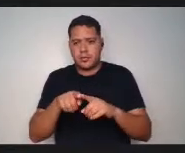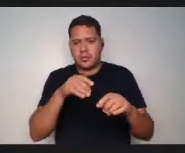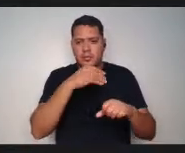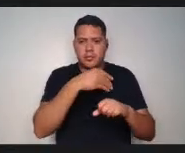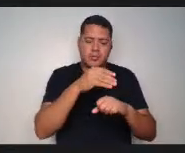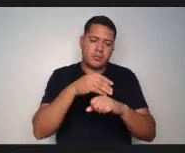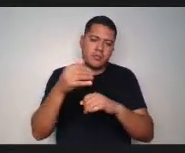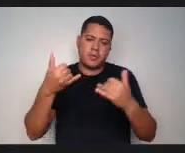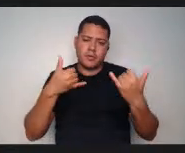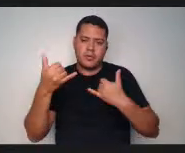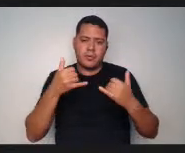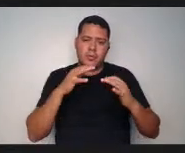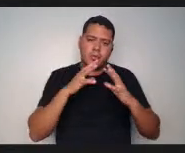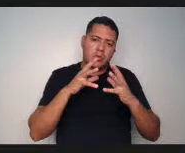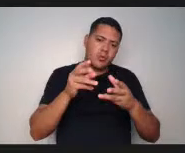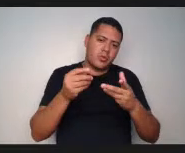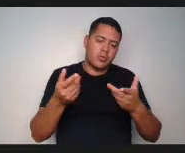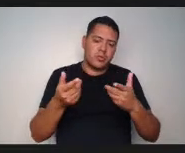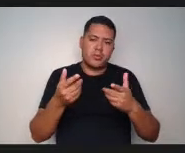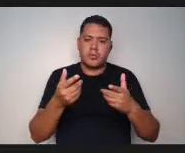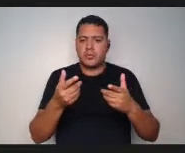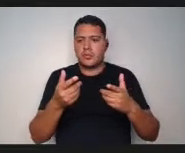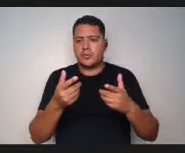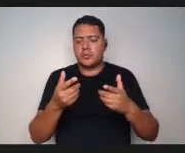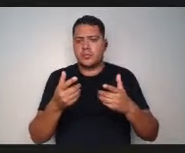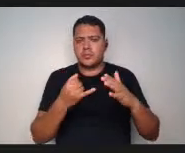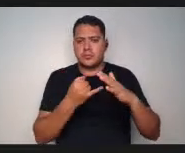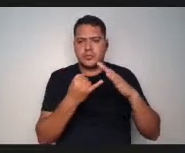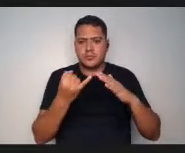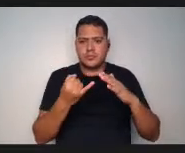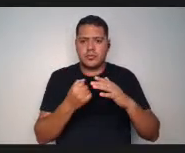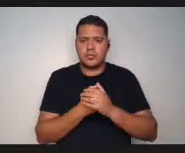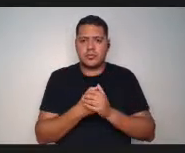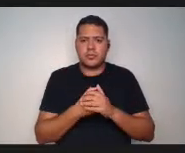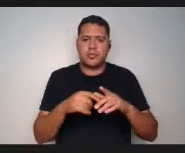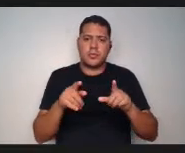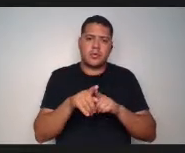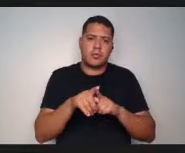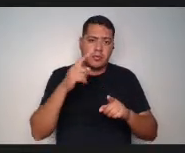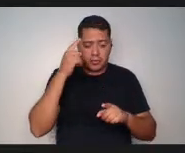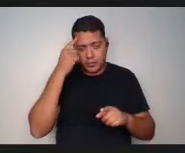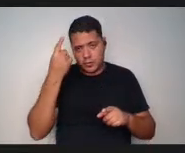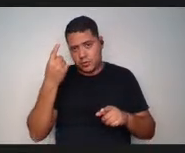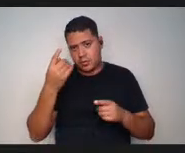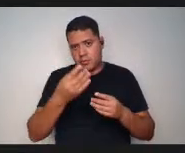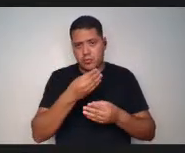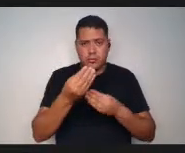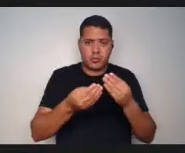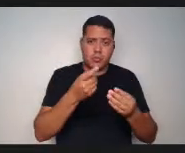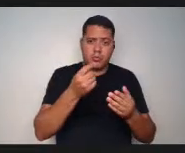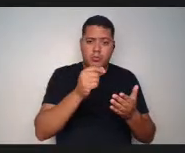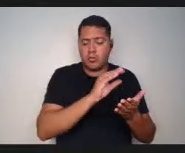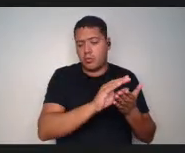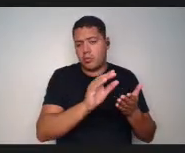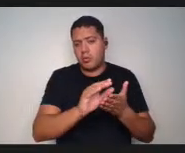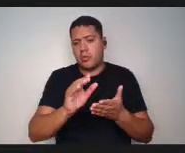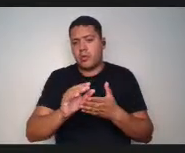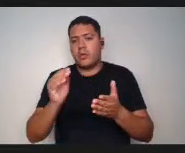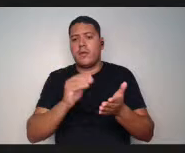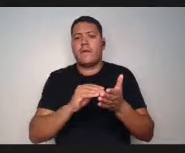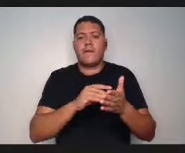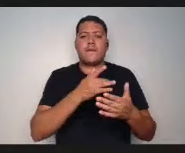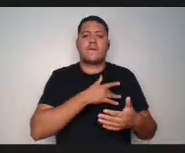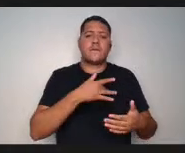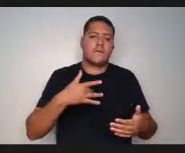Really thinking about the costs of unhealthy work to organizations, which is step 2. And then we offer many ideas about how